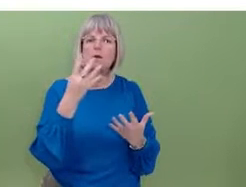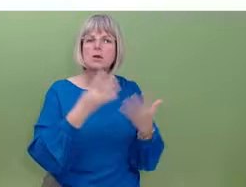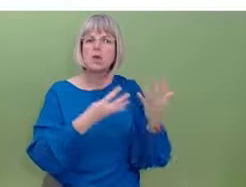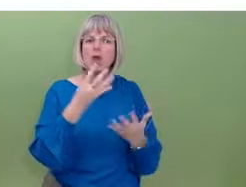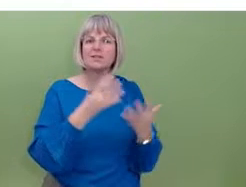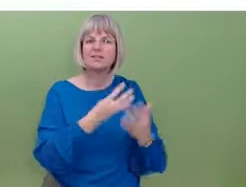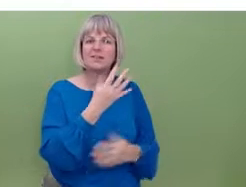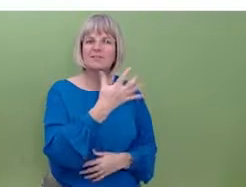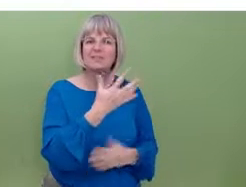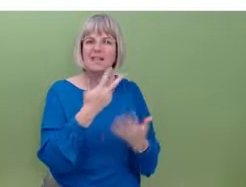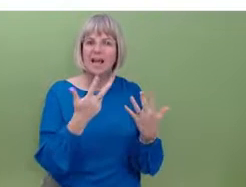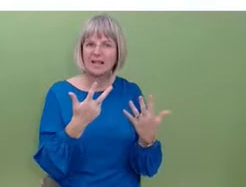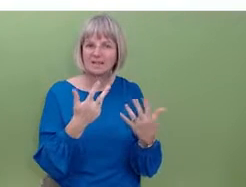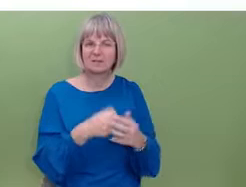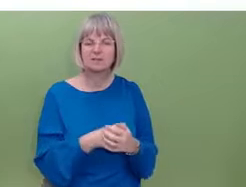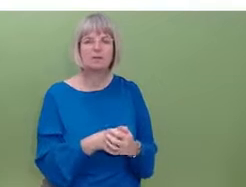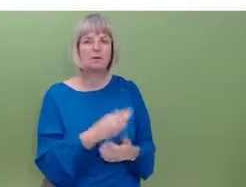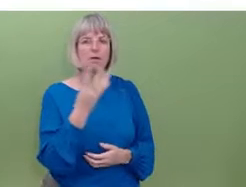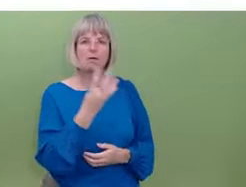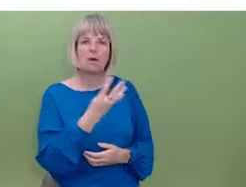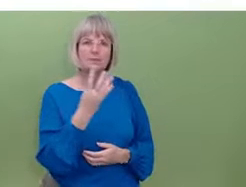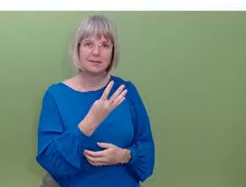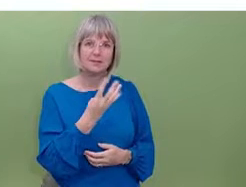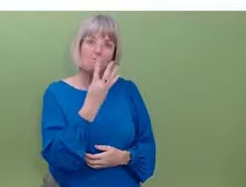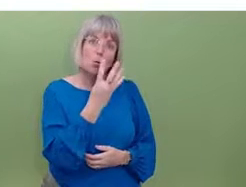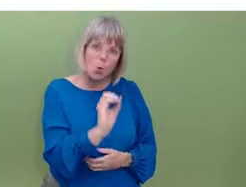1948 birth cohort studies, they do fine,